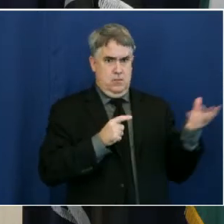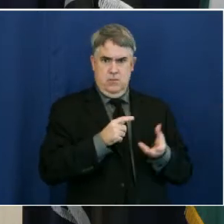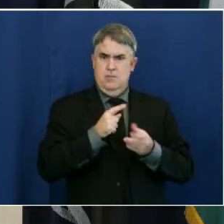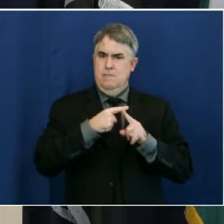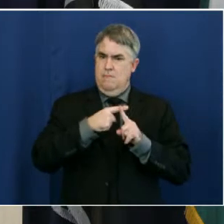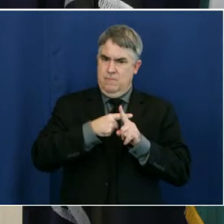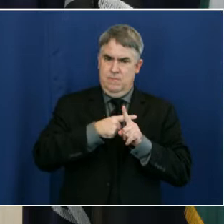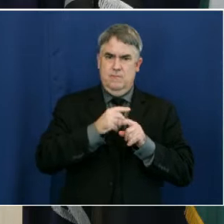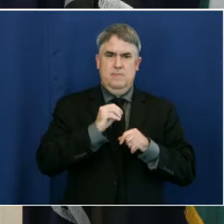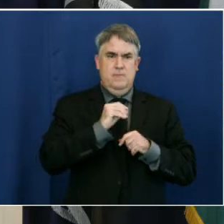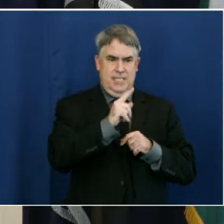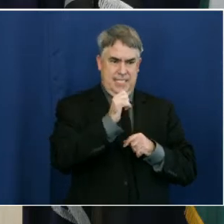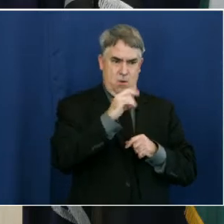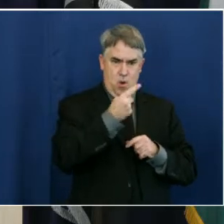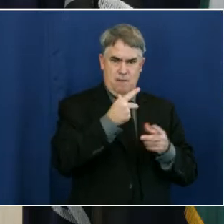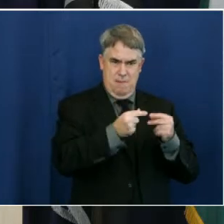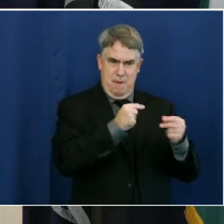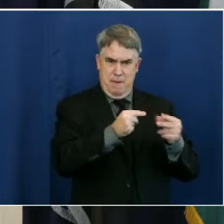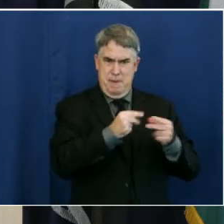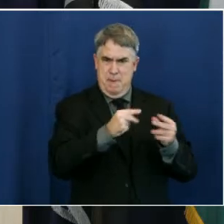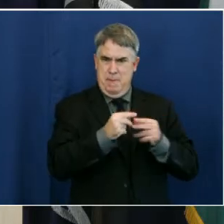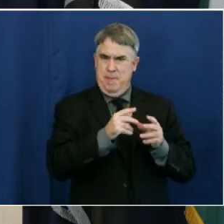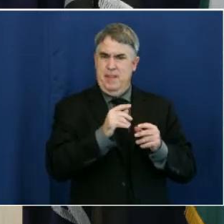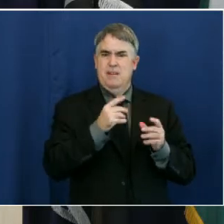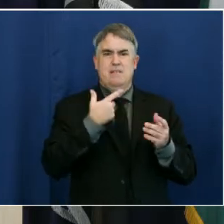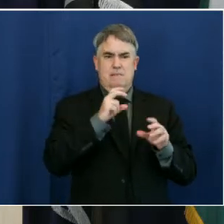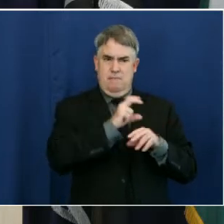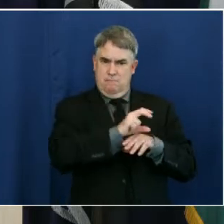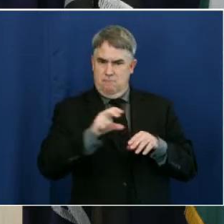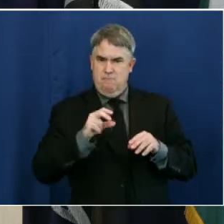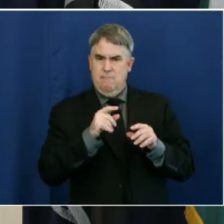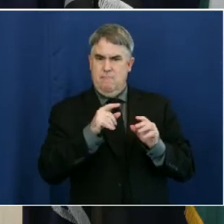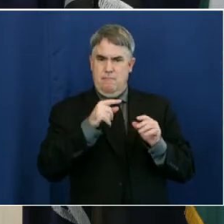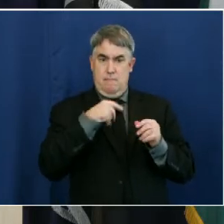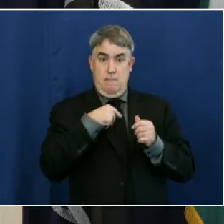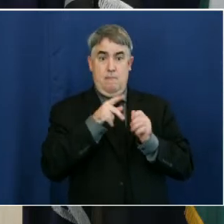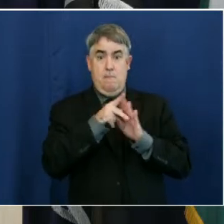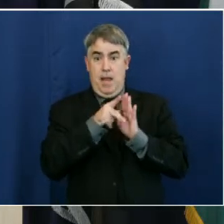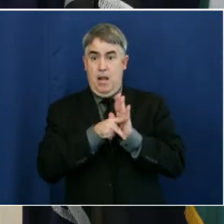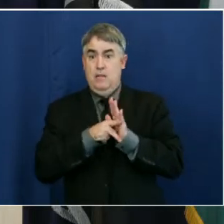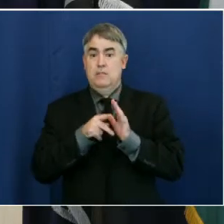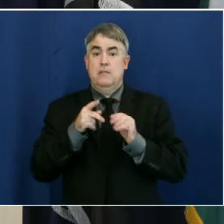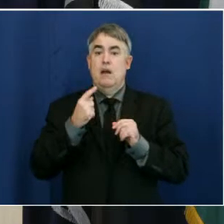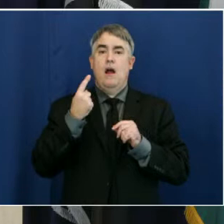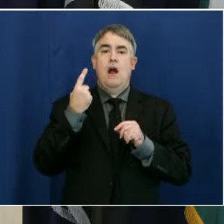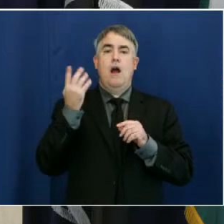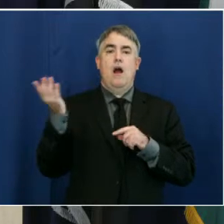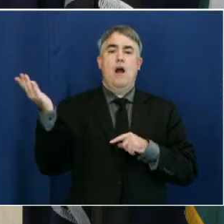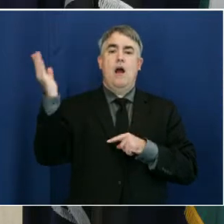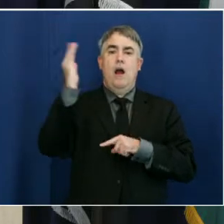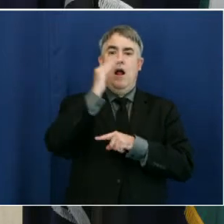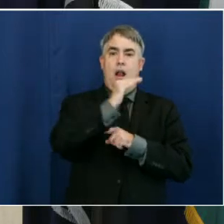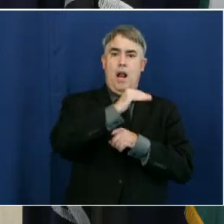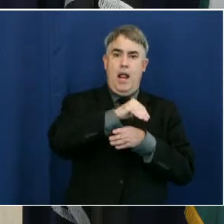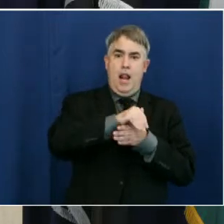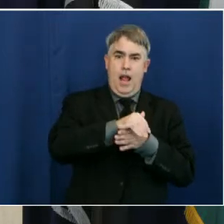standby in the event at the end of the day they have any vaccines left over. And we will continue to push those procedures here